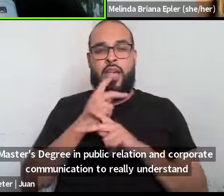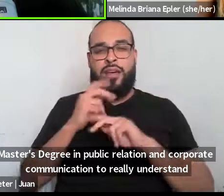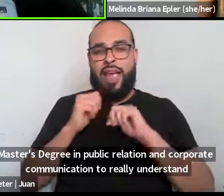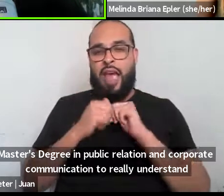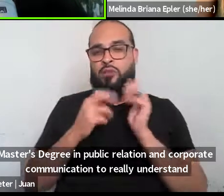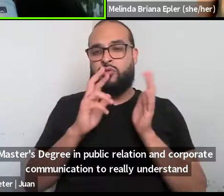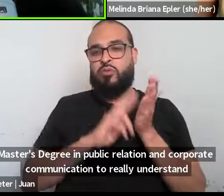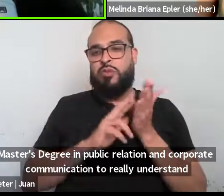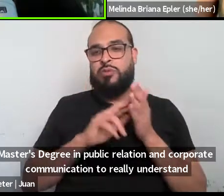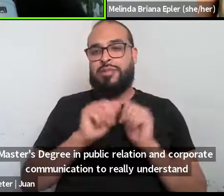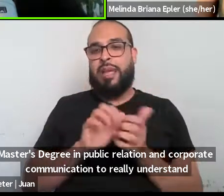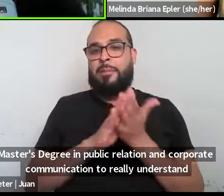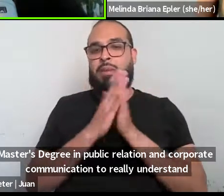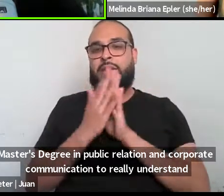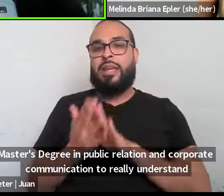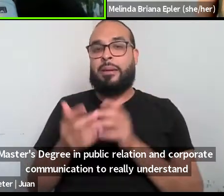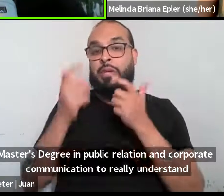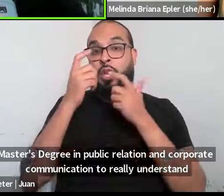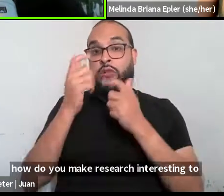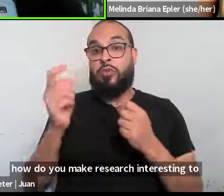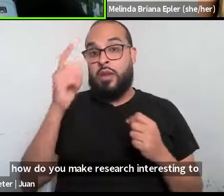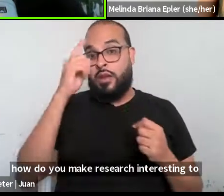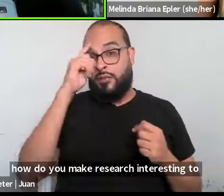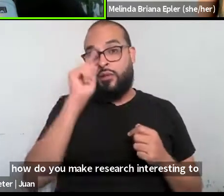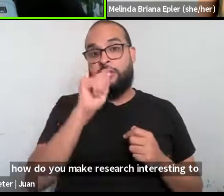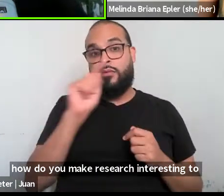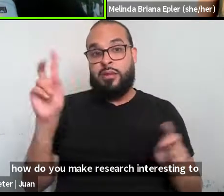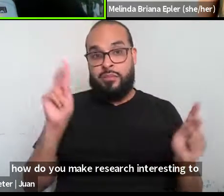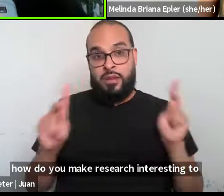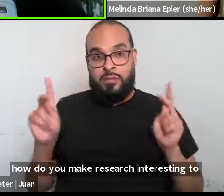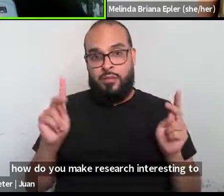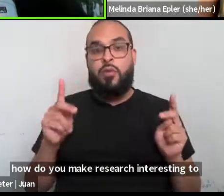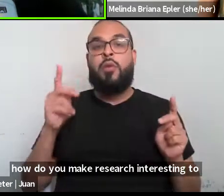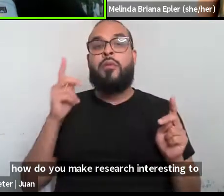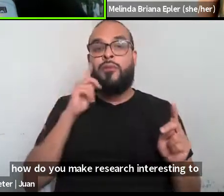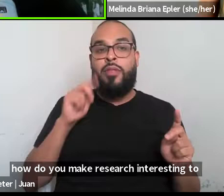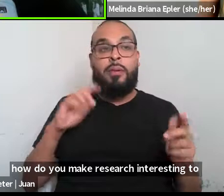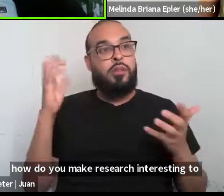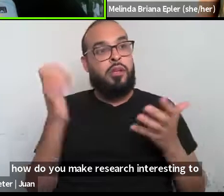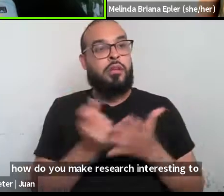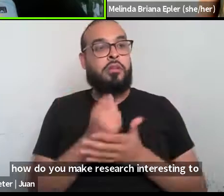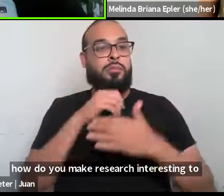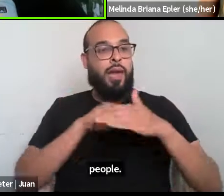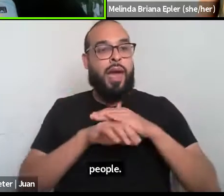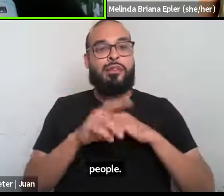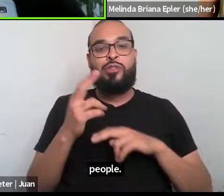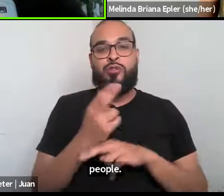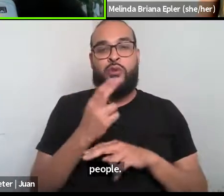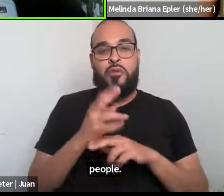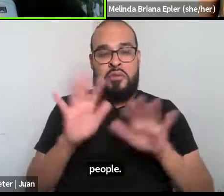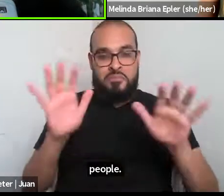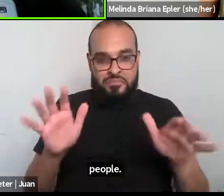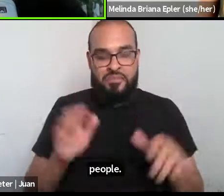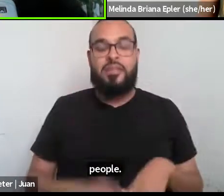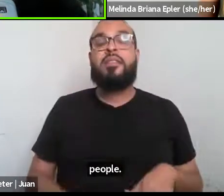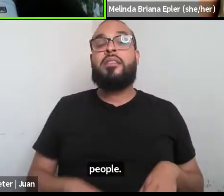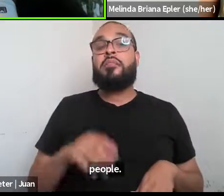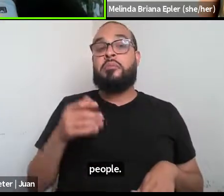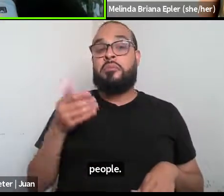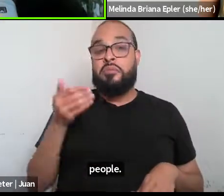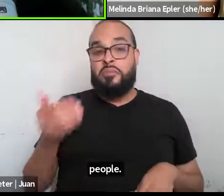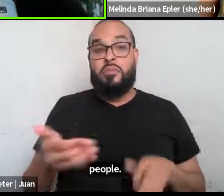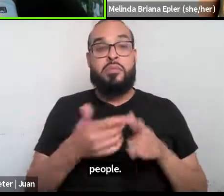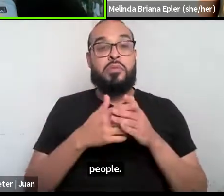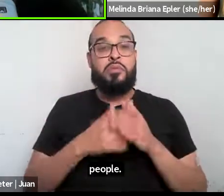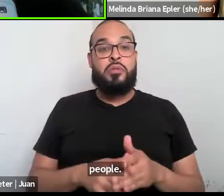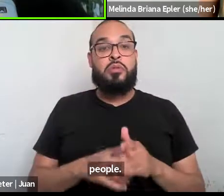so that they'll actually want to access it and use it. And since then, that point, I started doing a lot of work when it comes to